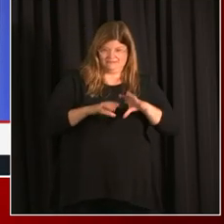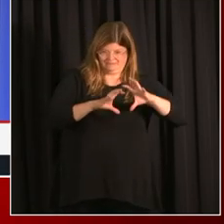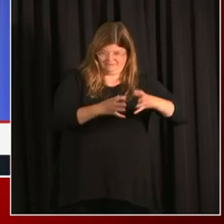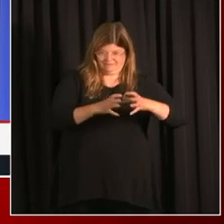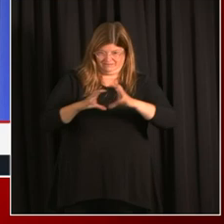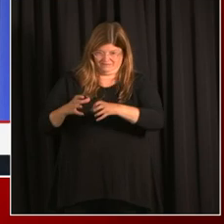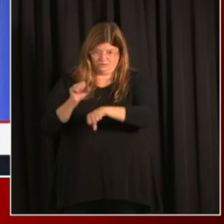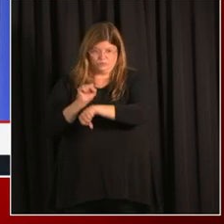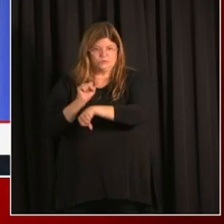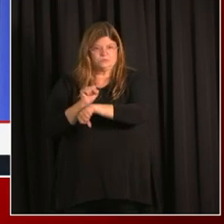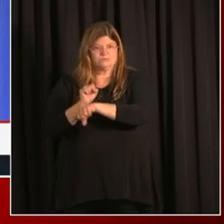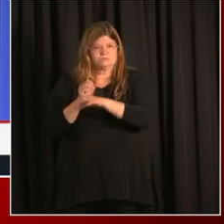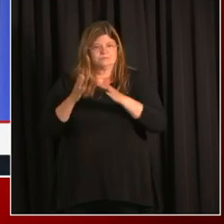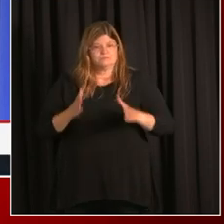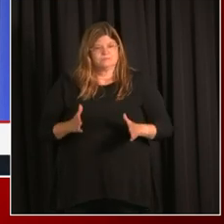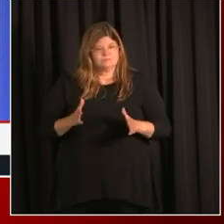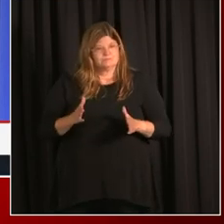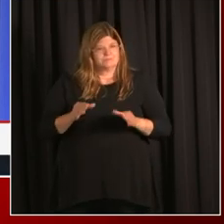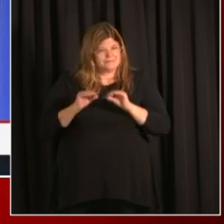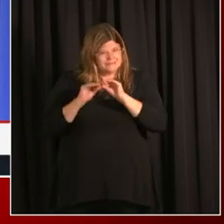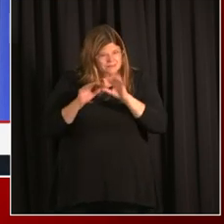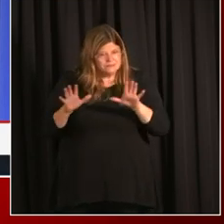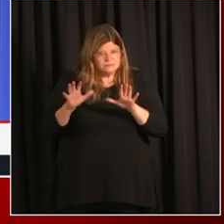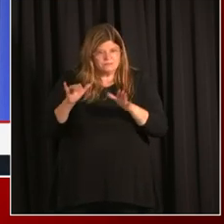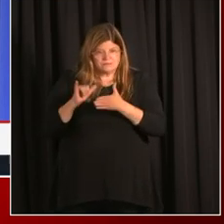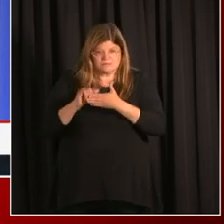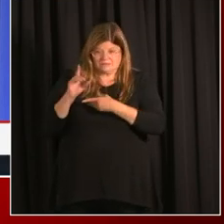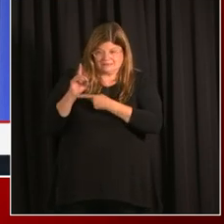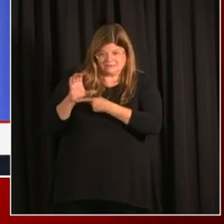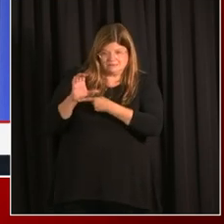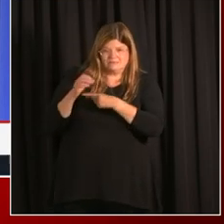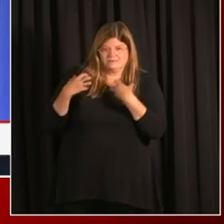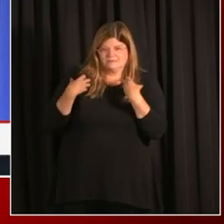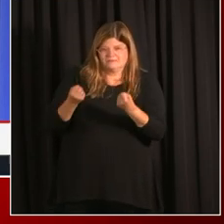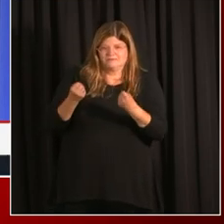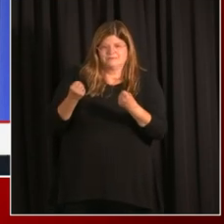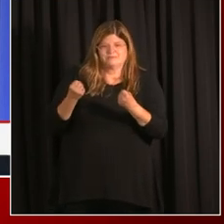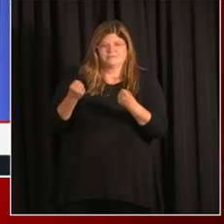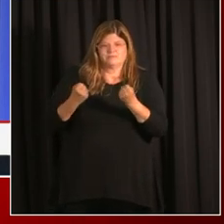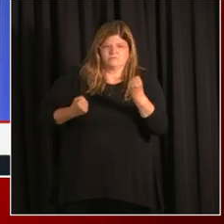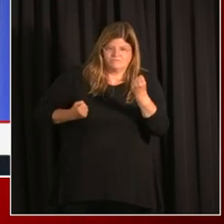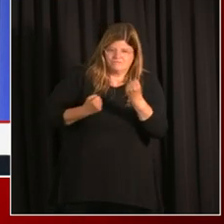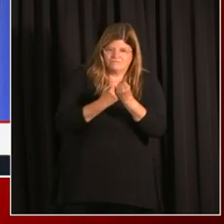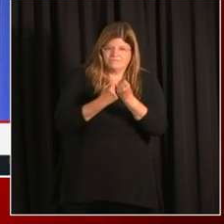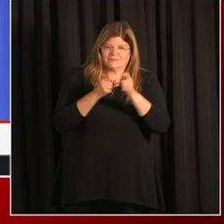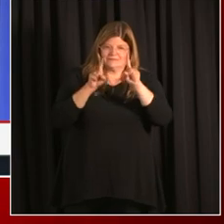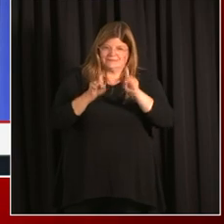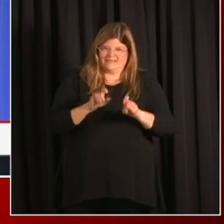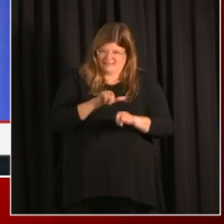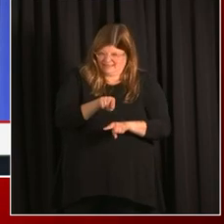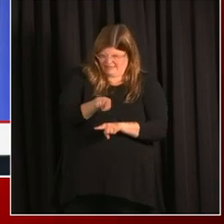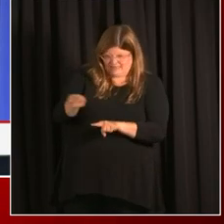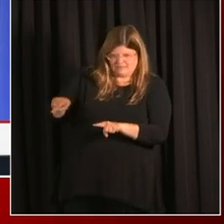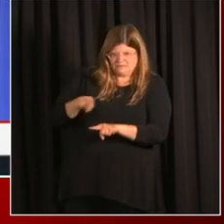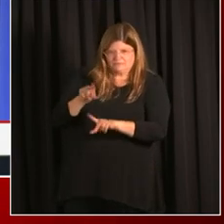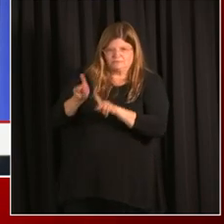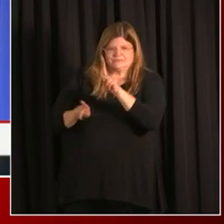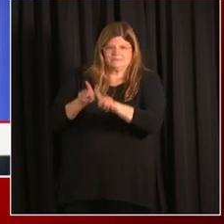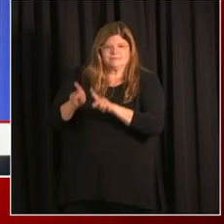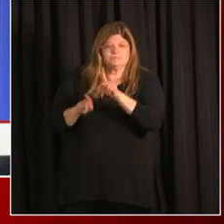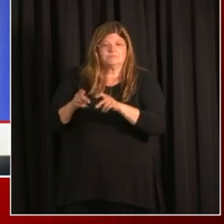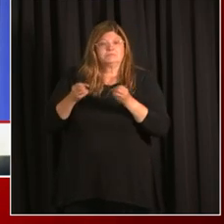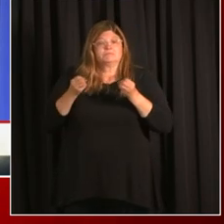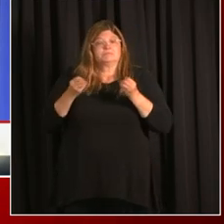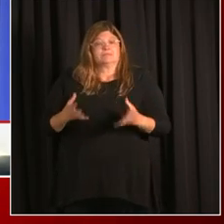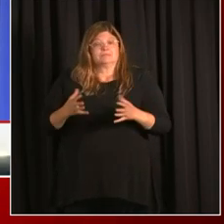category of employee, to make it very clear that the DC Health does support testing of that population. But many of